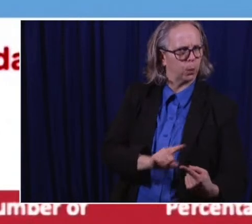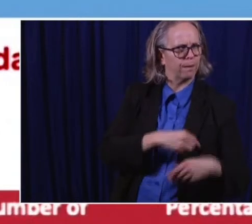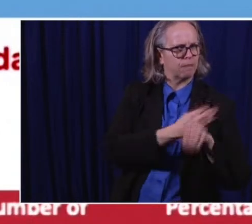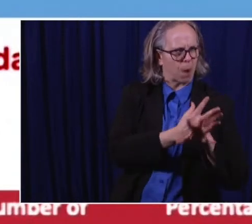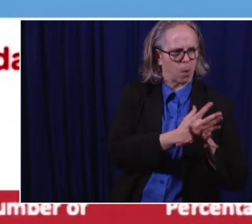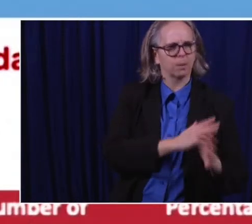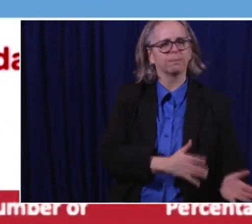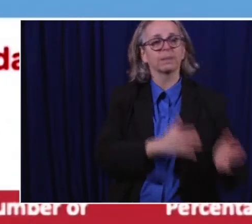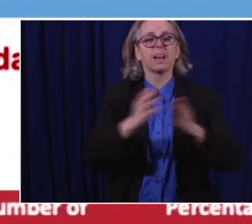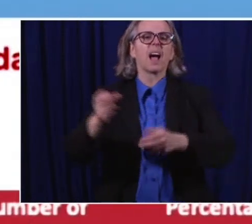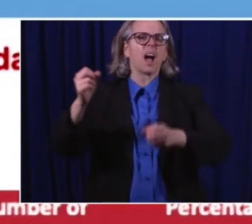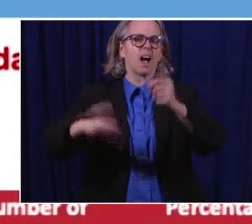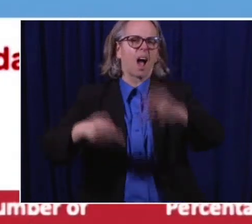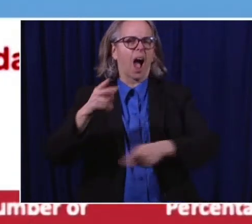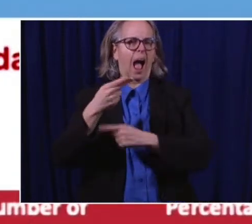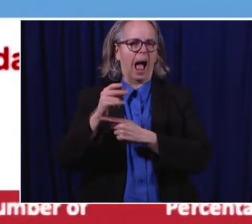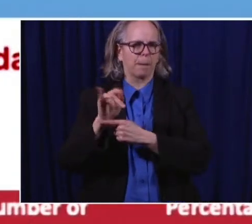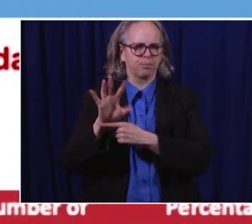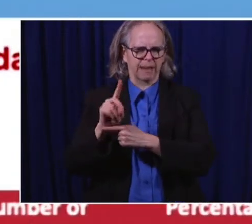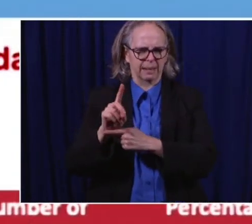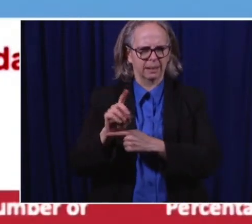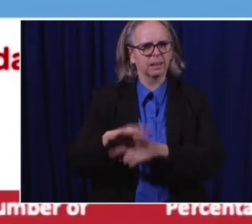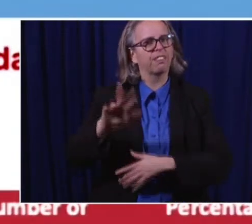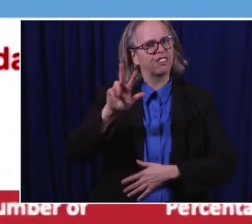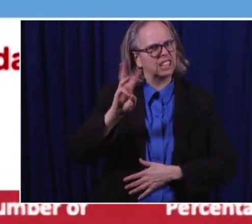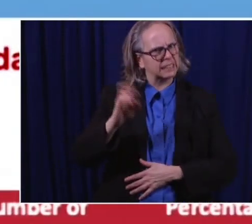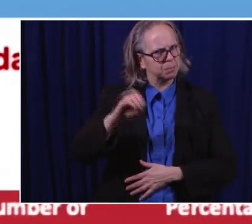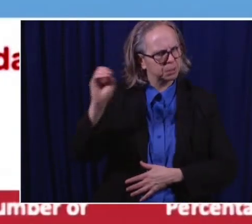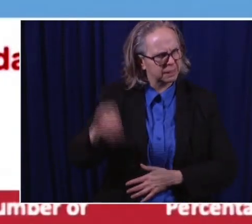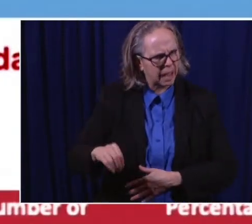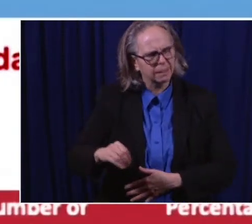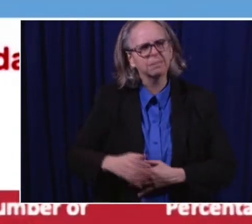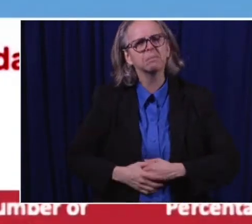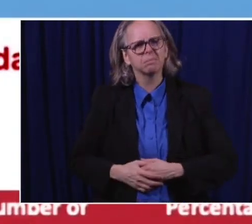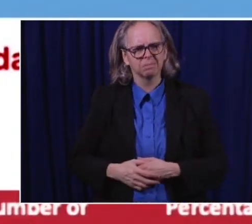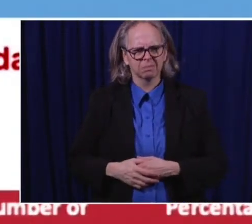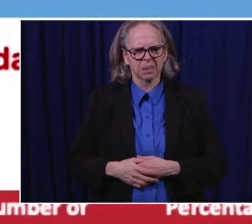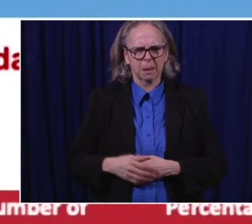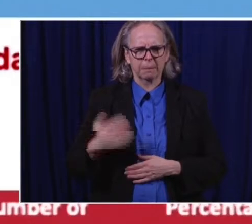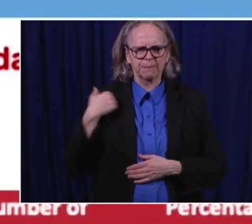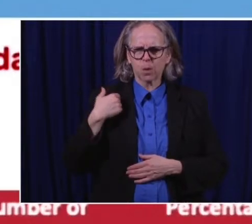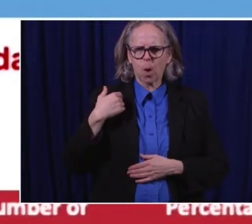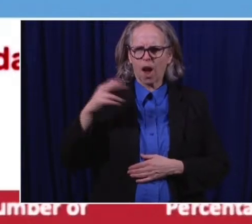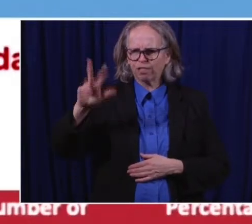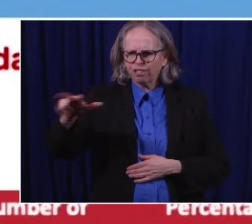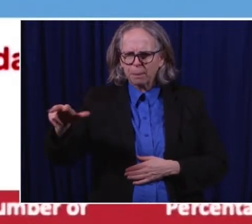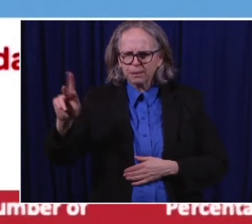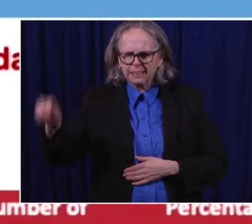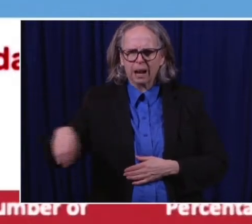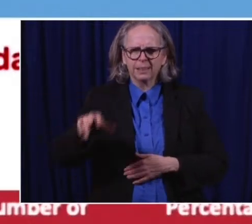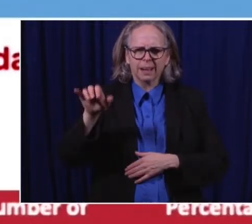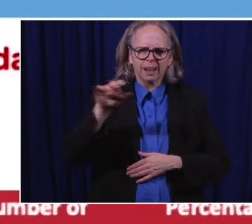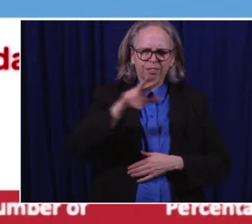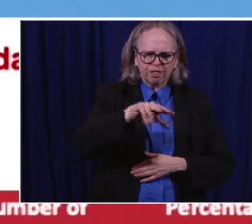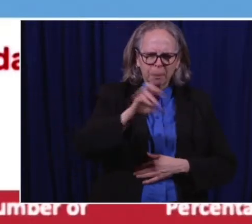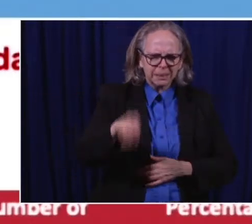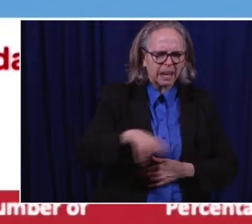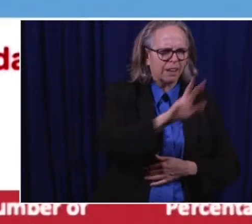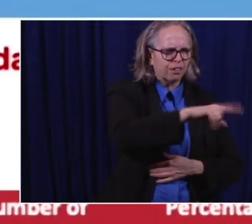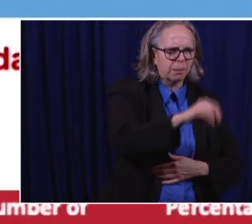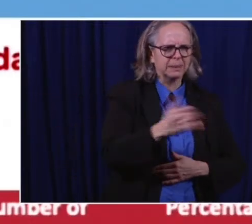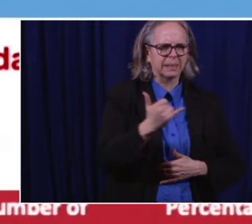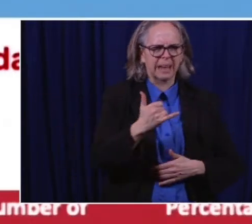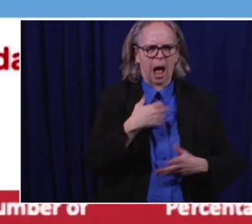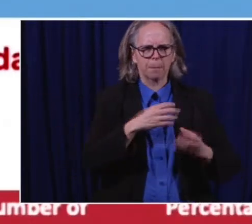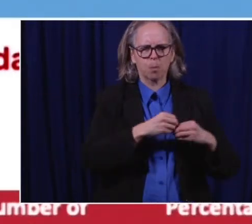in-person, 36%. So we're seeing a movement away from the fully remote to either partial, the hybrid, or